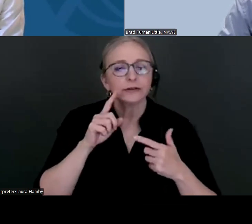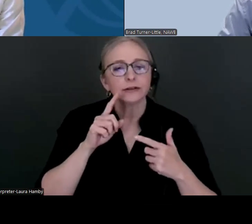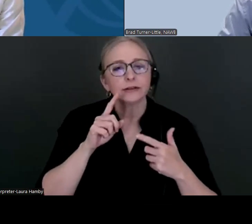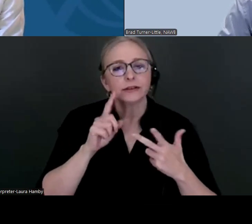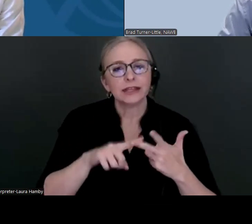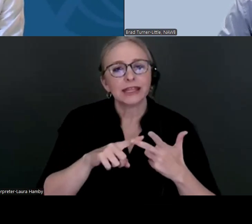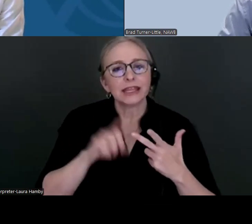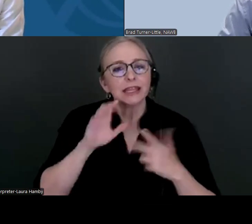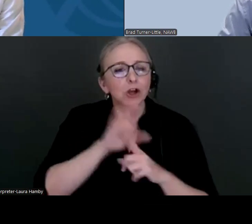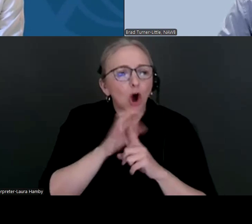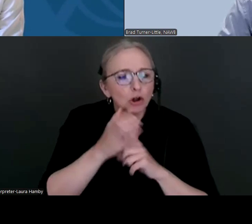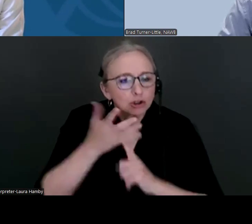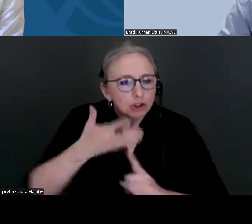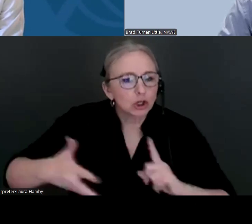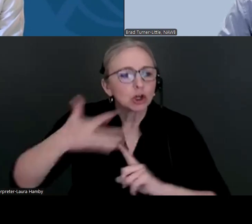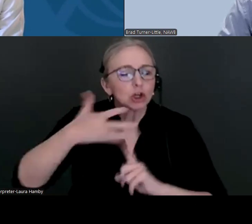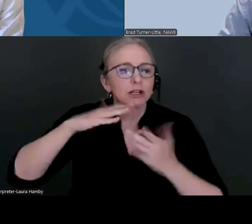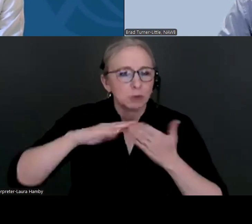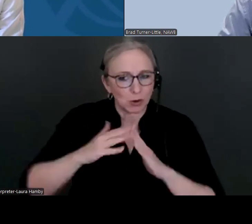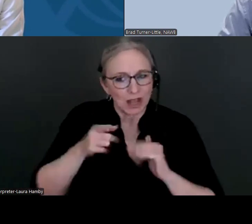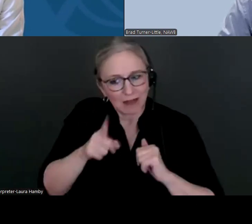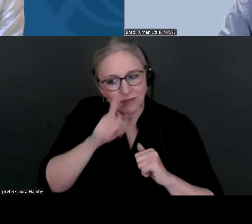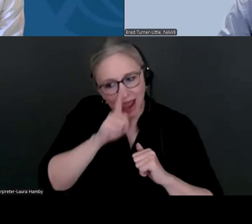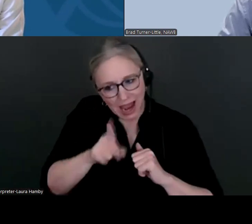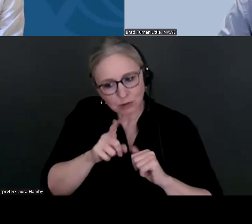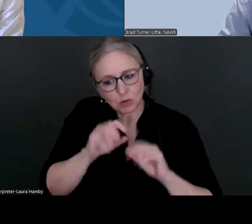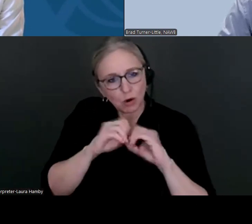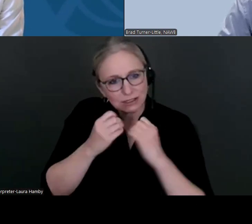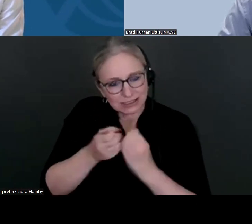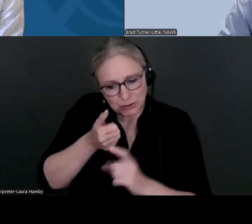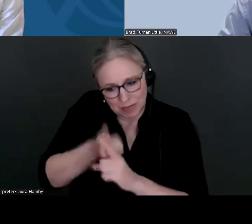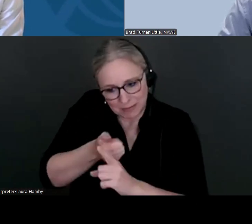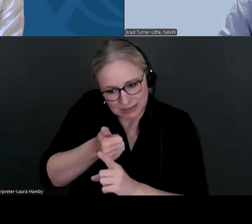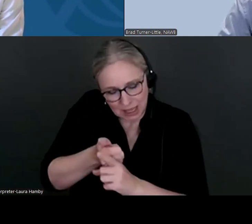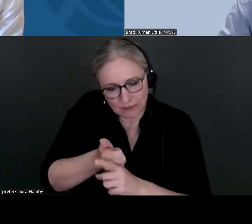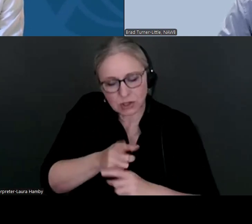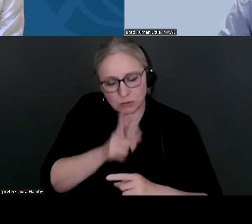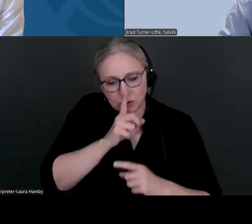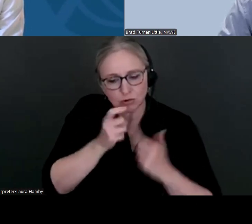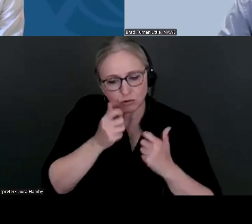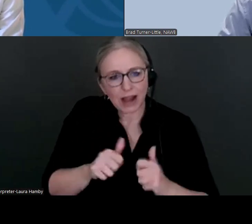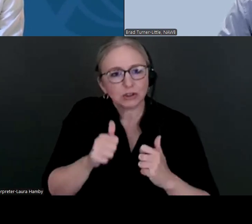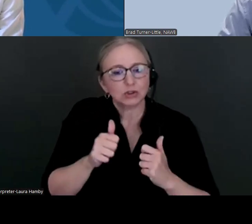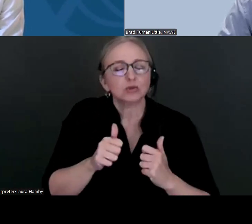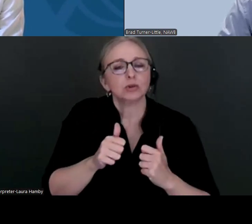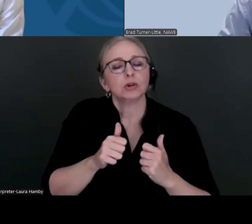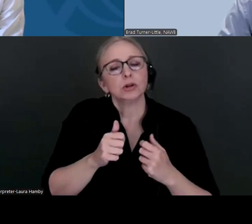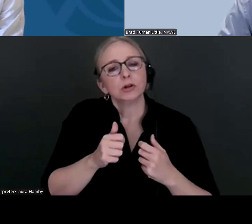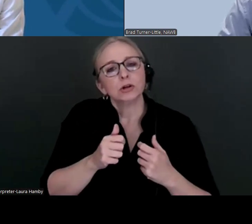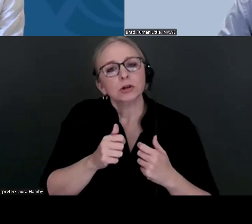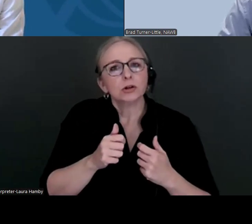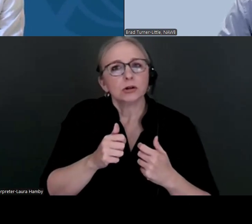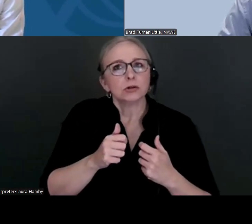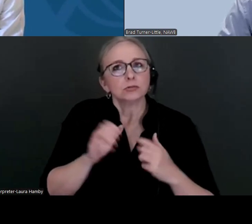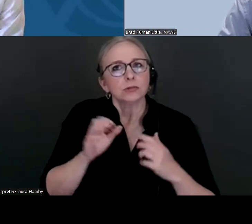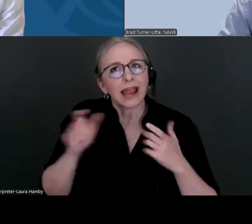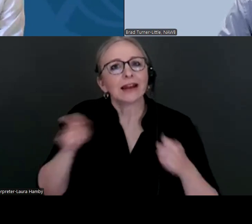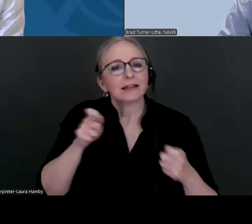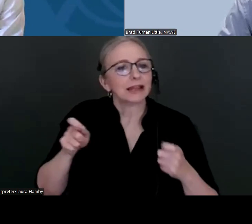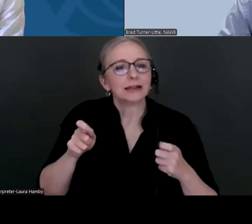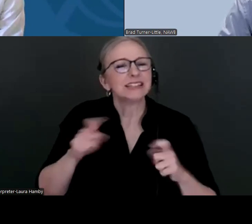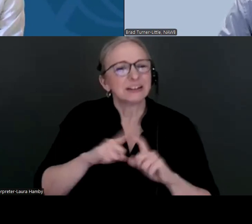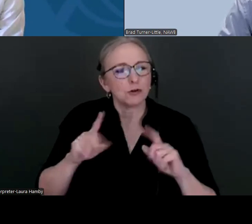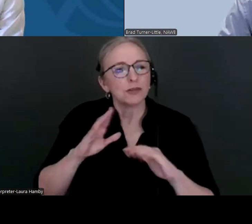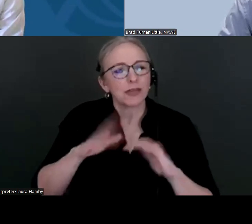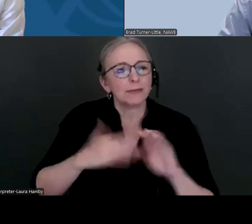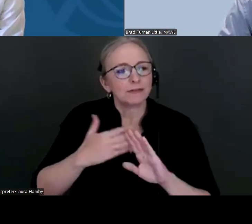the culture and the community of the actual organizations themselves. So that's one way that we've been trying to address it recently that we hadn't previously. So really